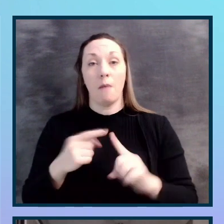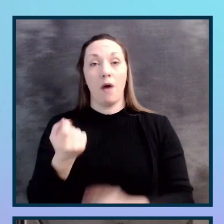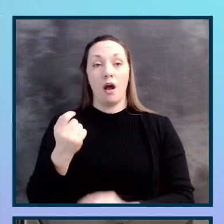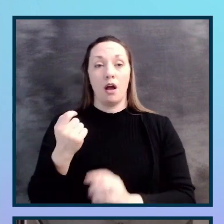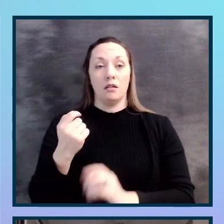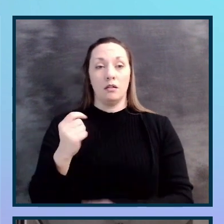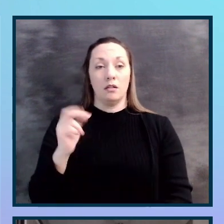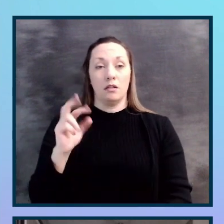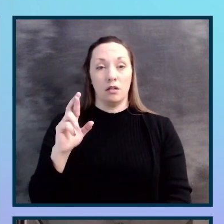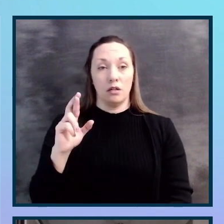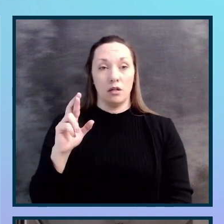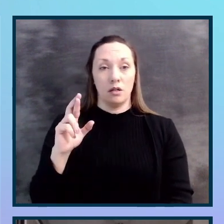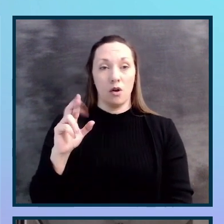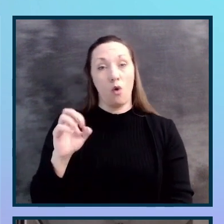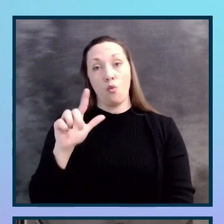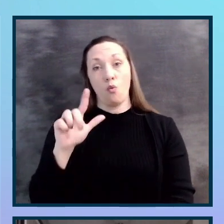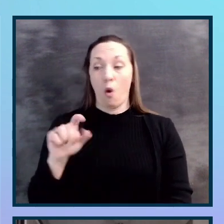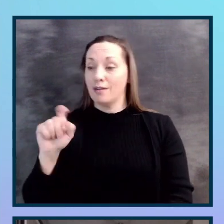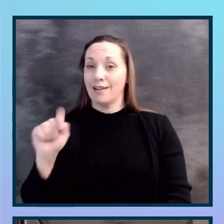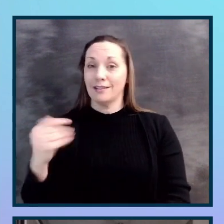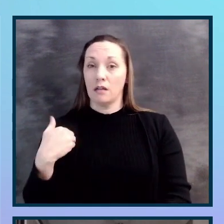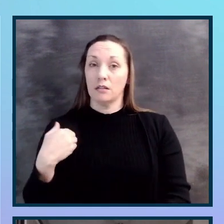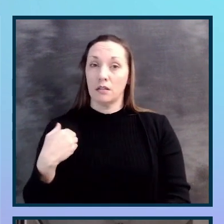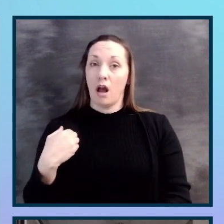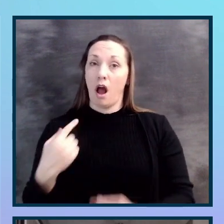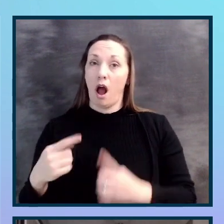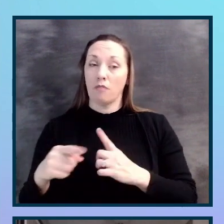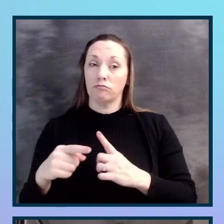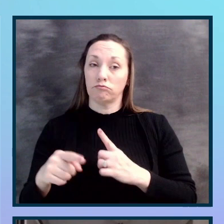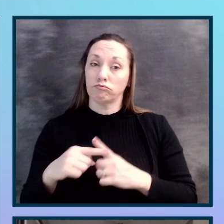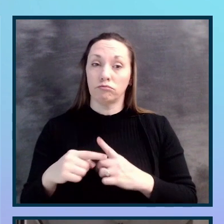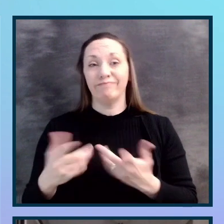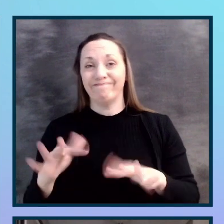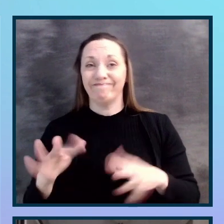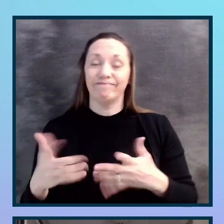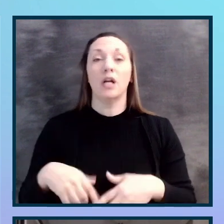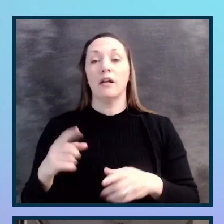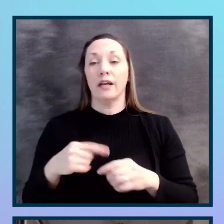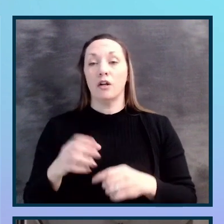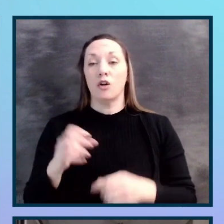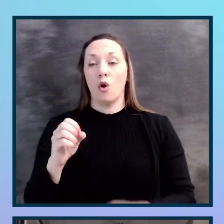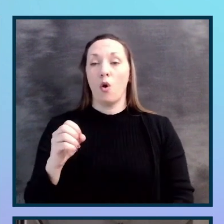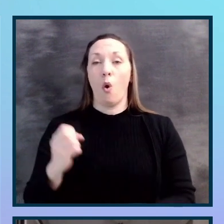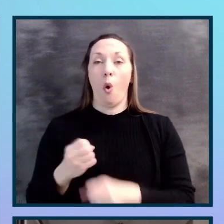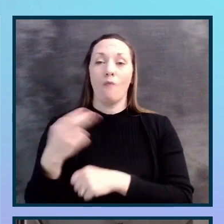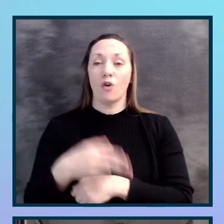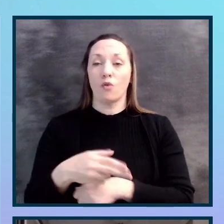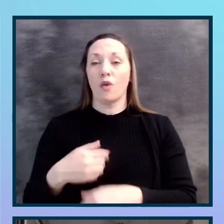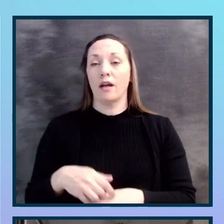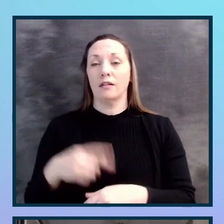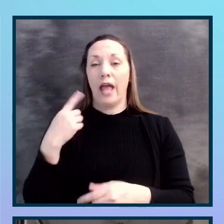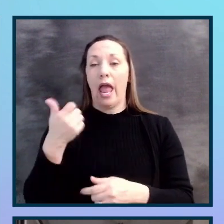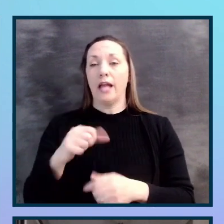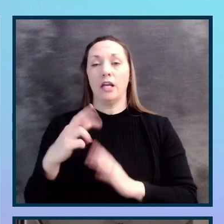a few caveats when using it. Role text will completely override the semantics of any role that is a